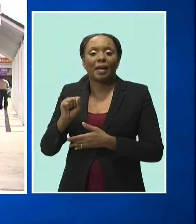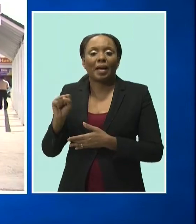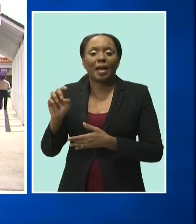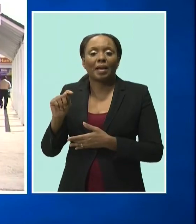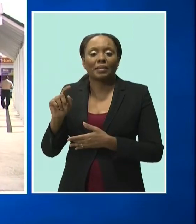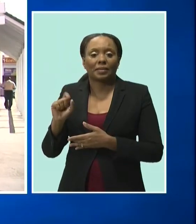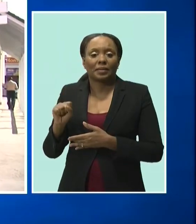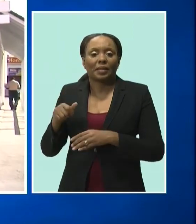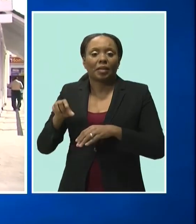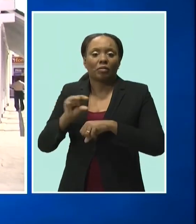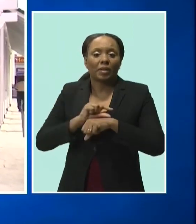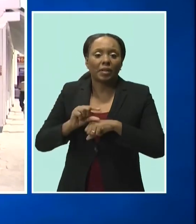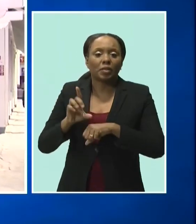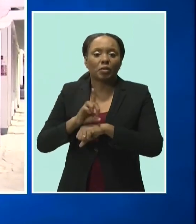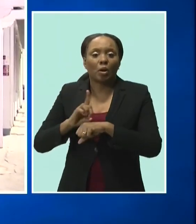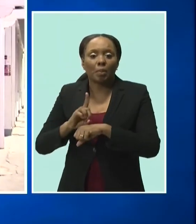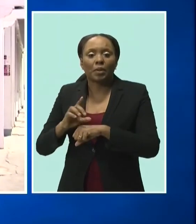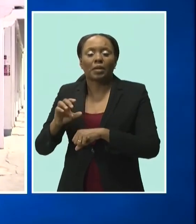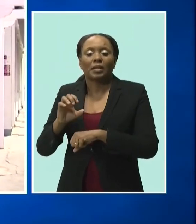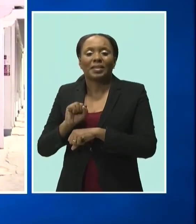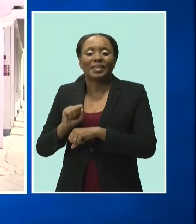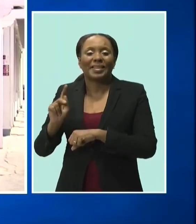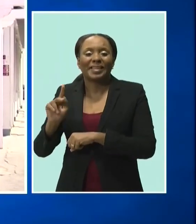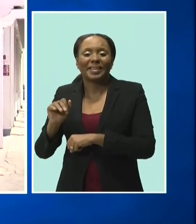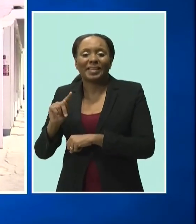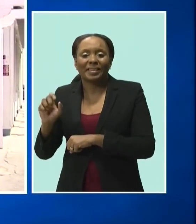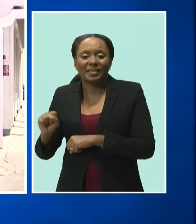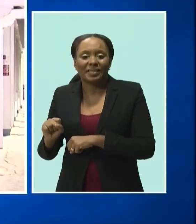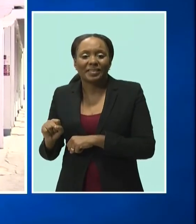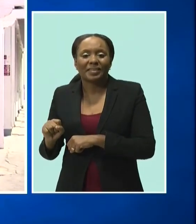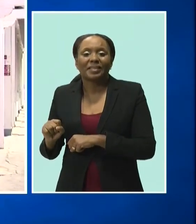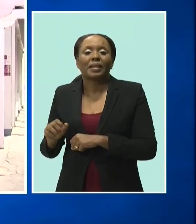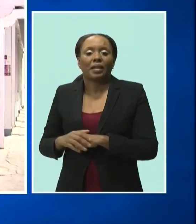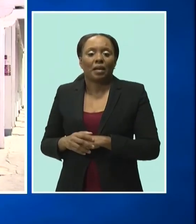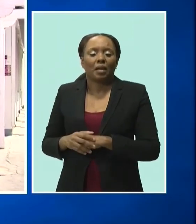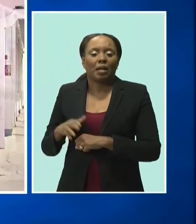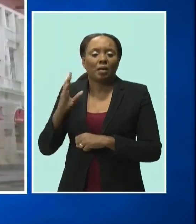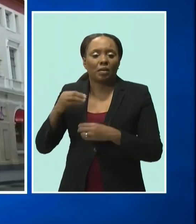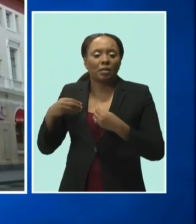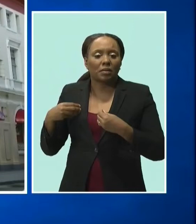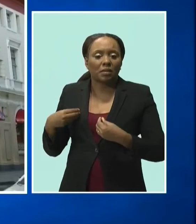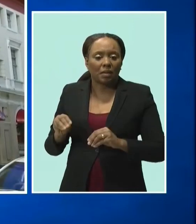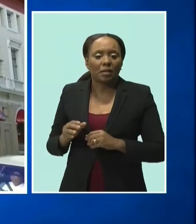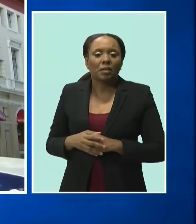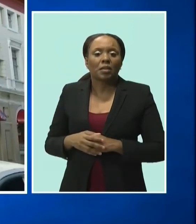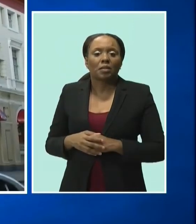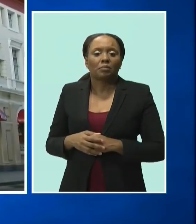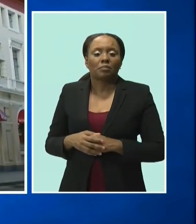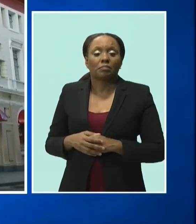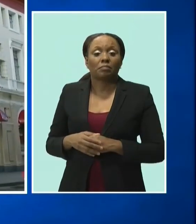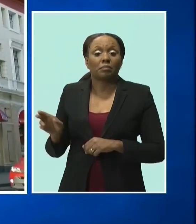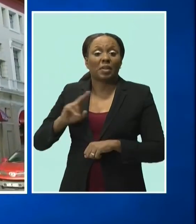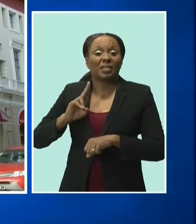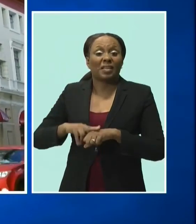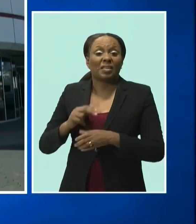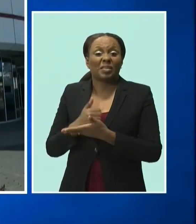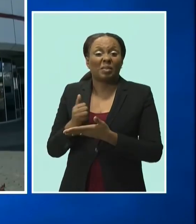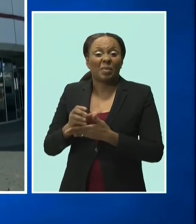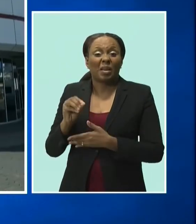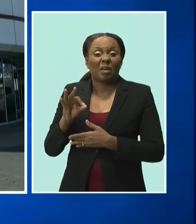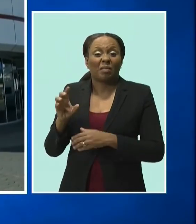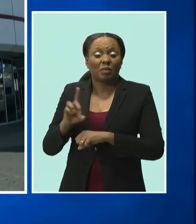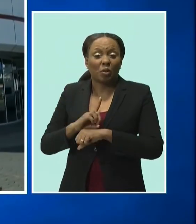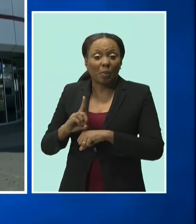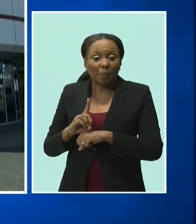St. Kitts to the Bank of St. Vincent and the Grenadines Limited, Grenada Cooperative Bank Limited, National Bank of Dominica Limited